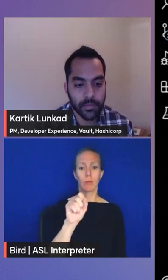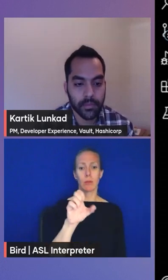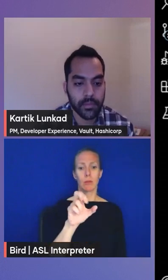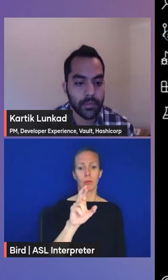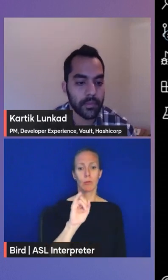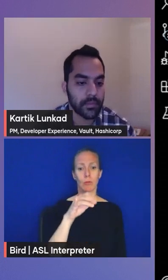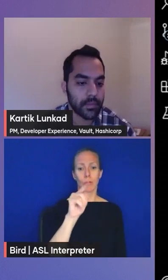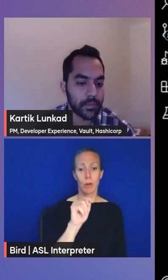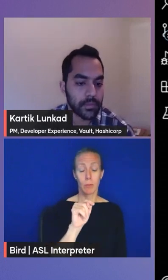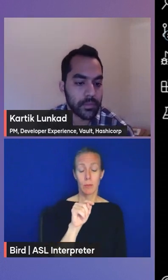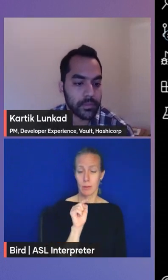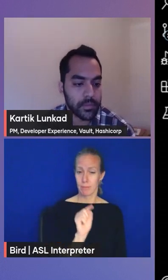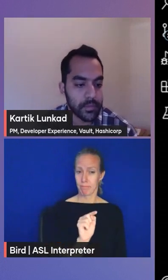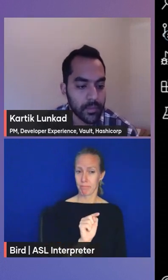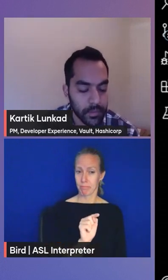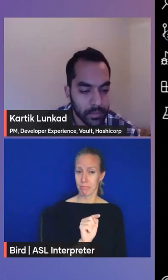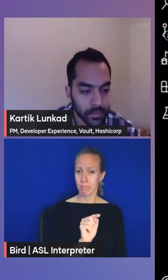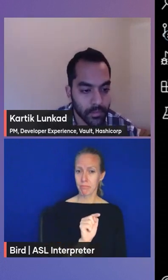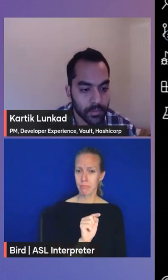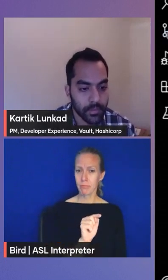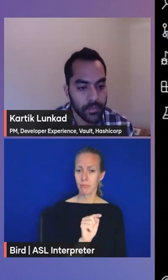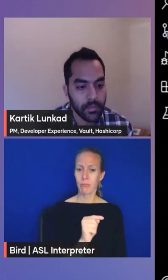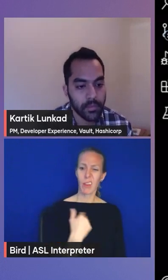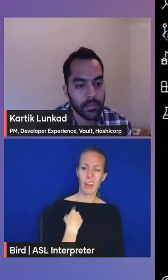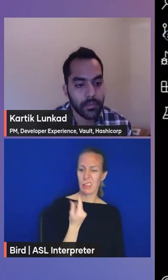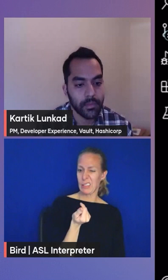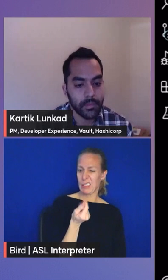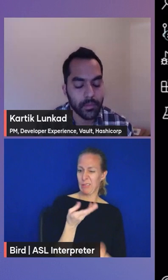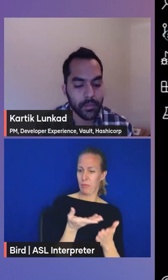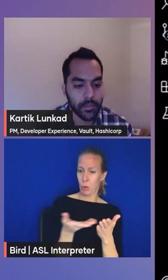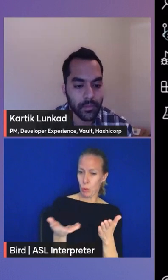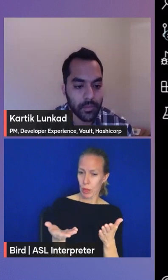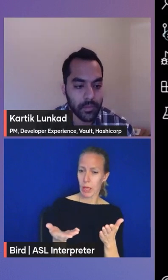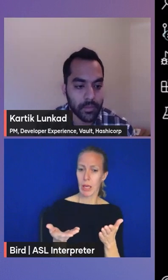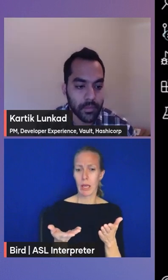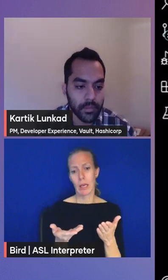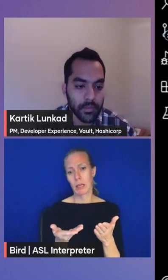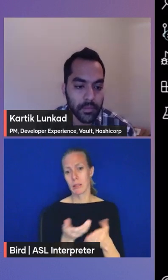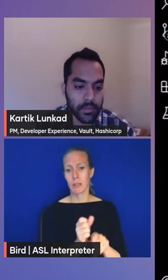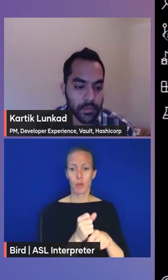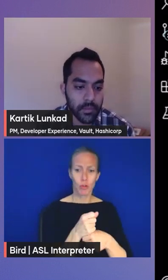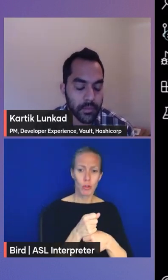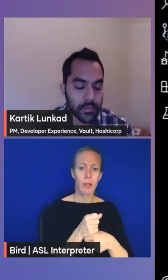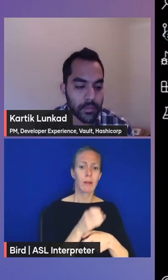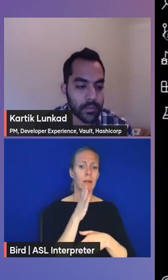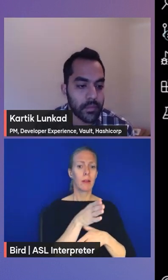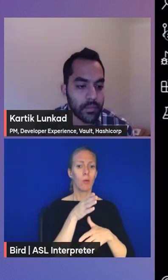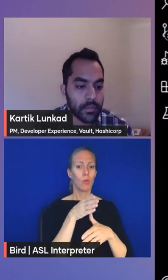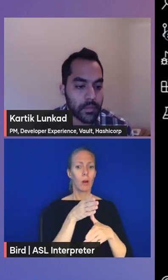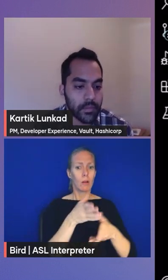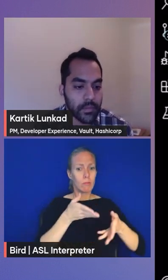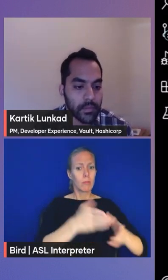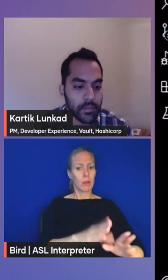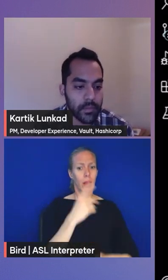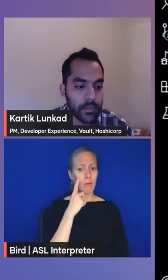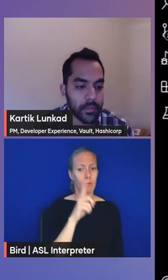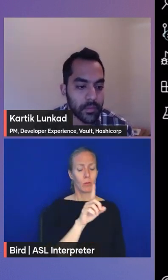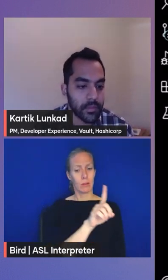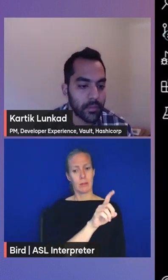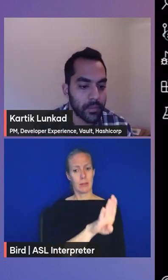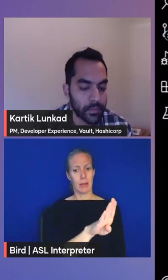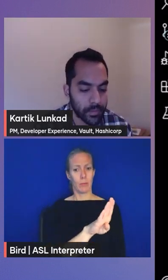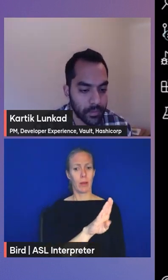itself does just a couple of things: enables the database secrets engine, creates a